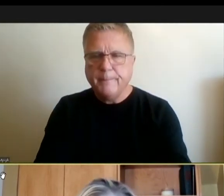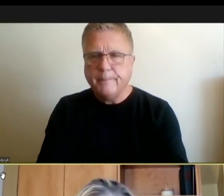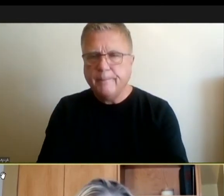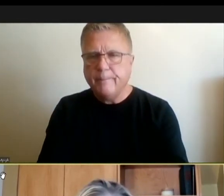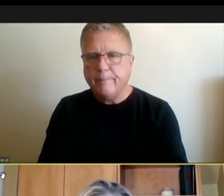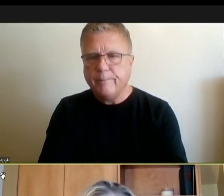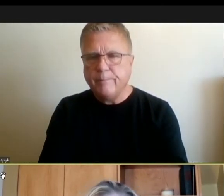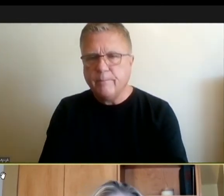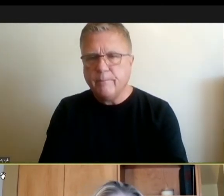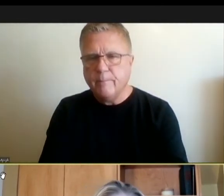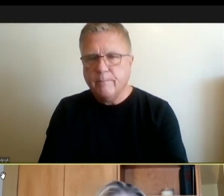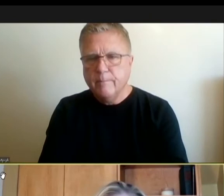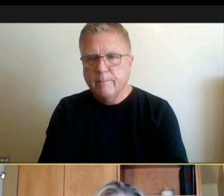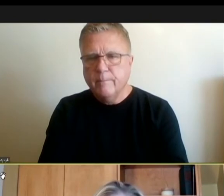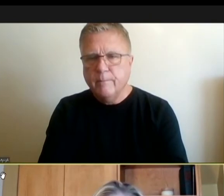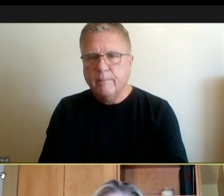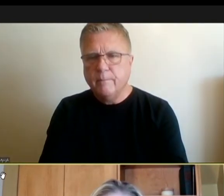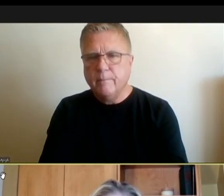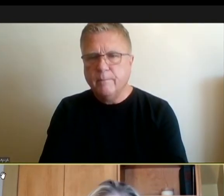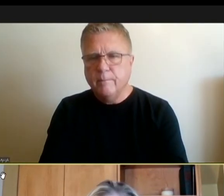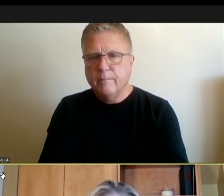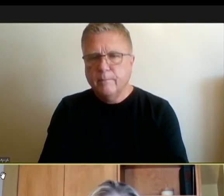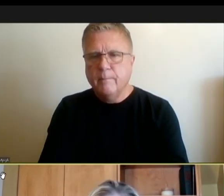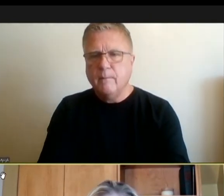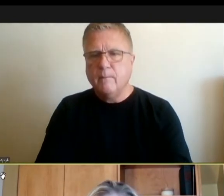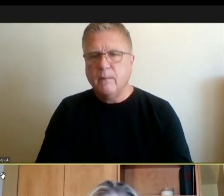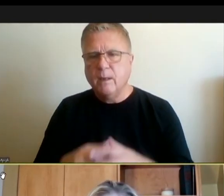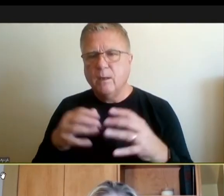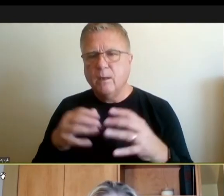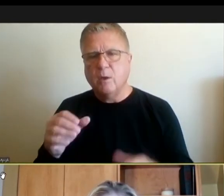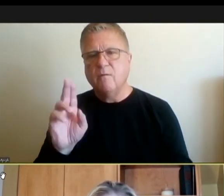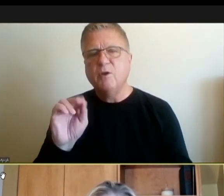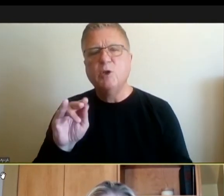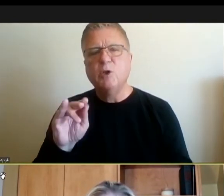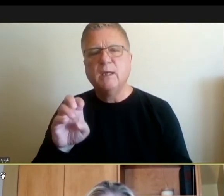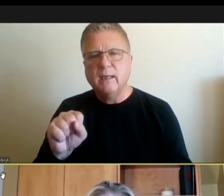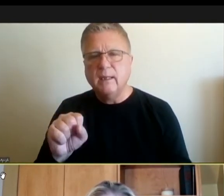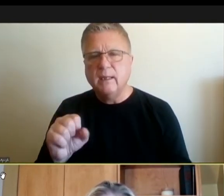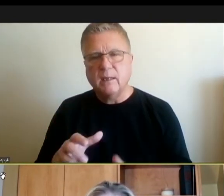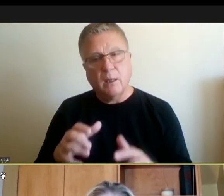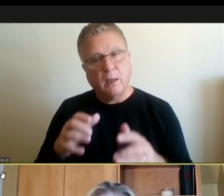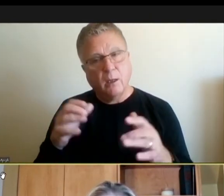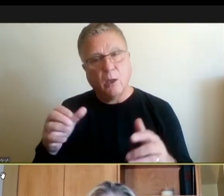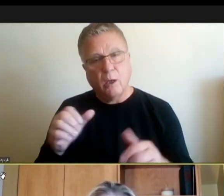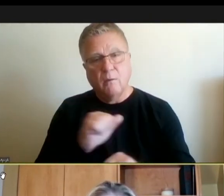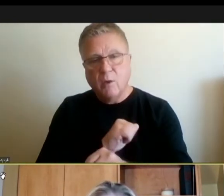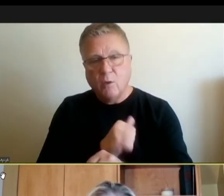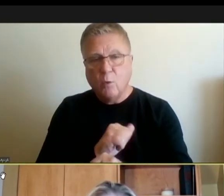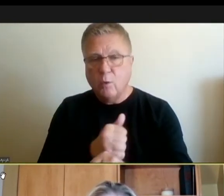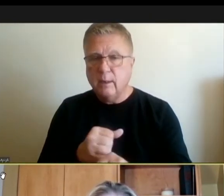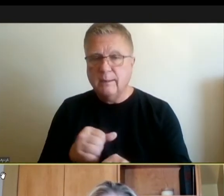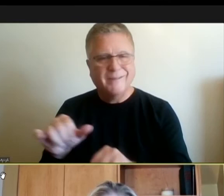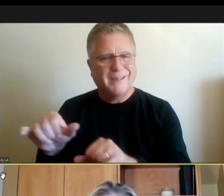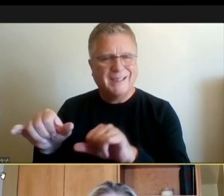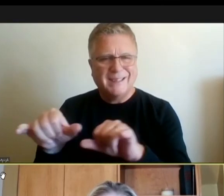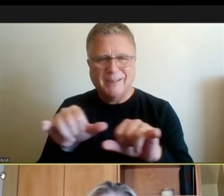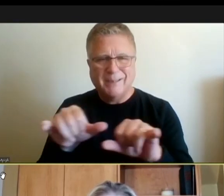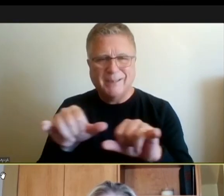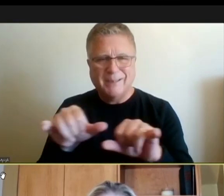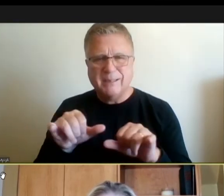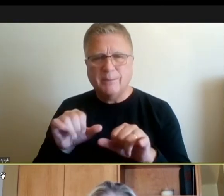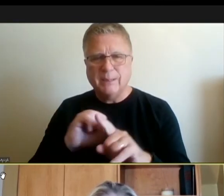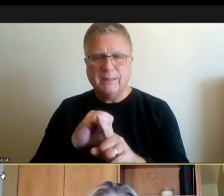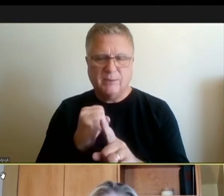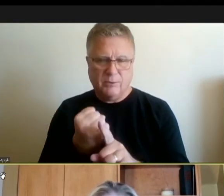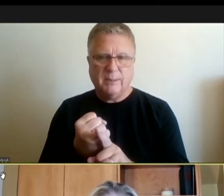I think, you know, a lot of utilities, a lot of authorities are in a similar situation where,